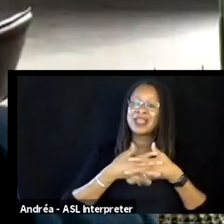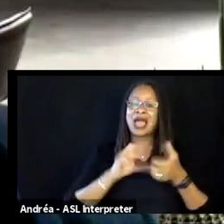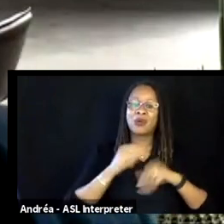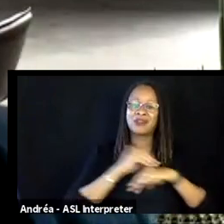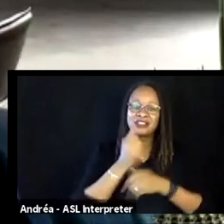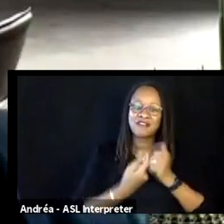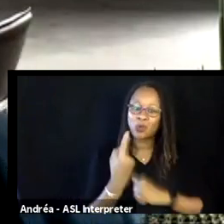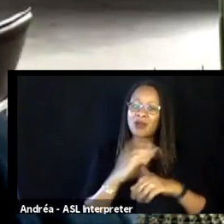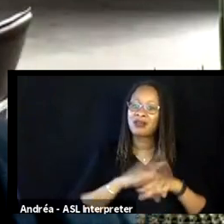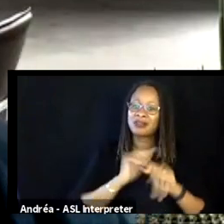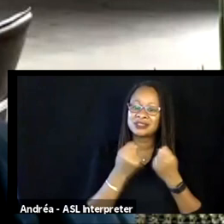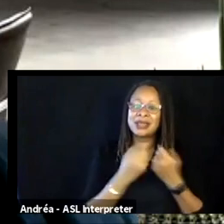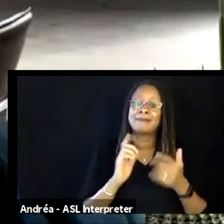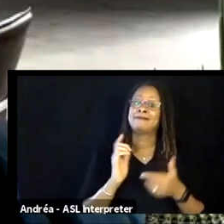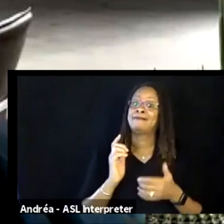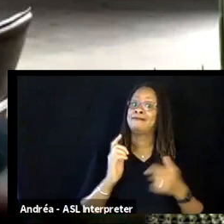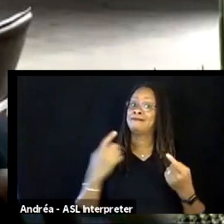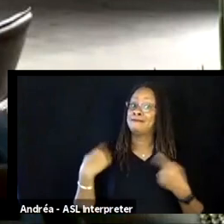everyone. Ultimately,